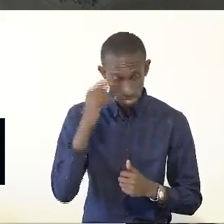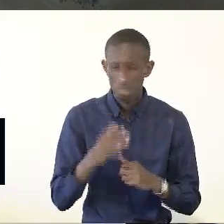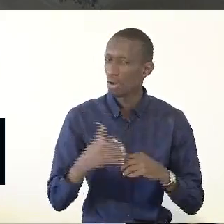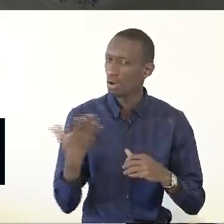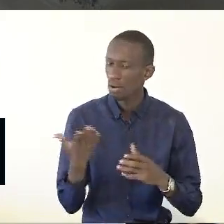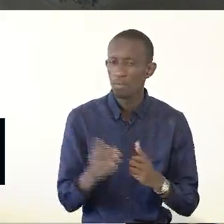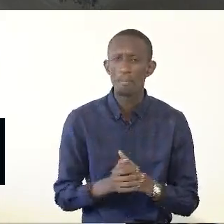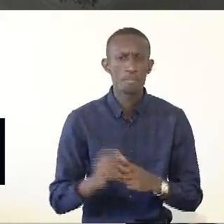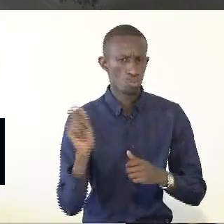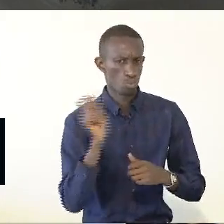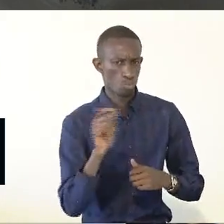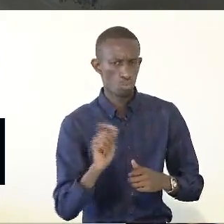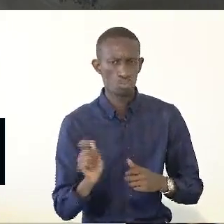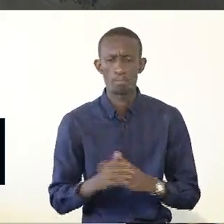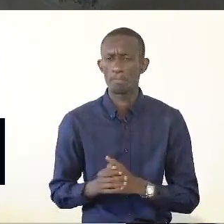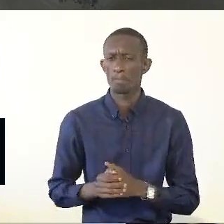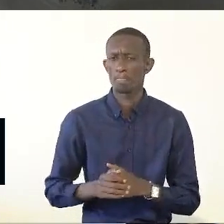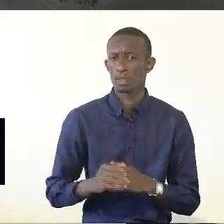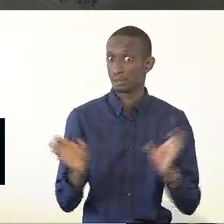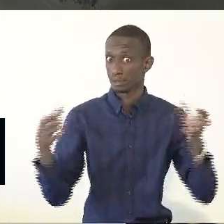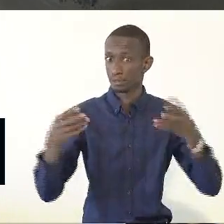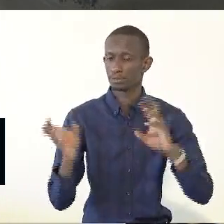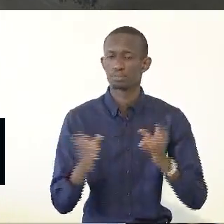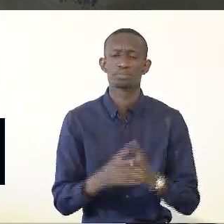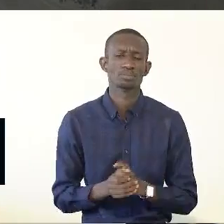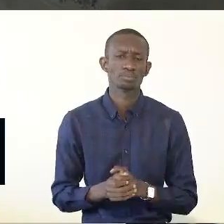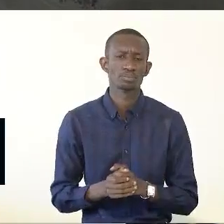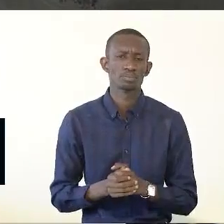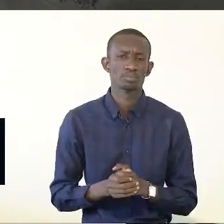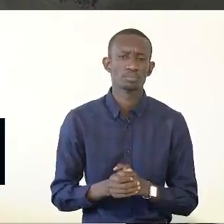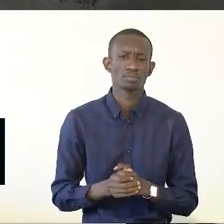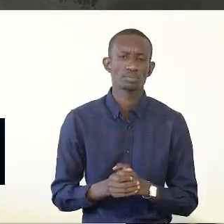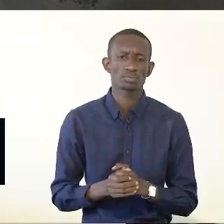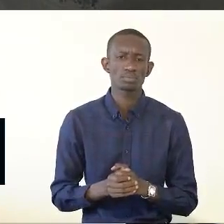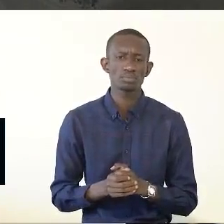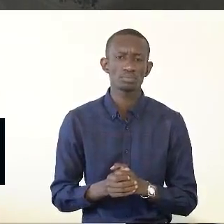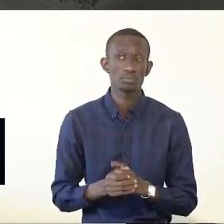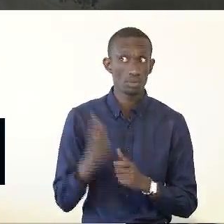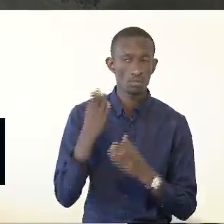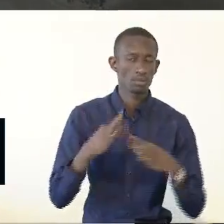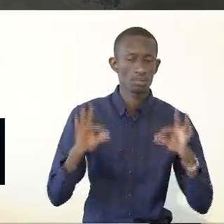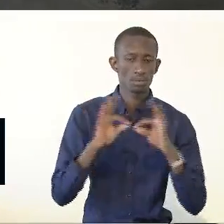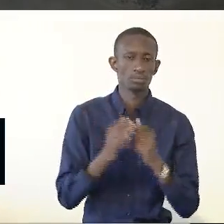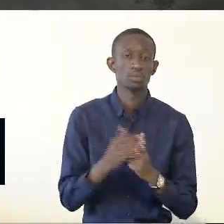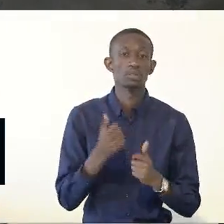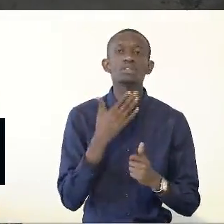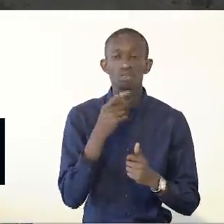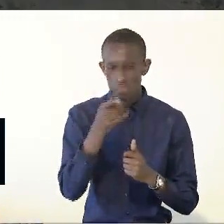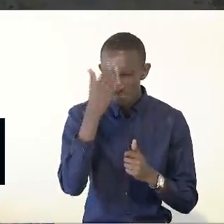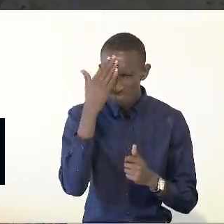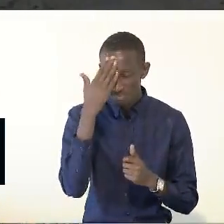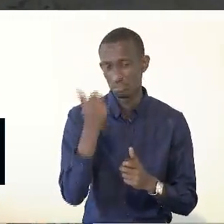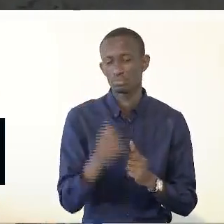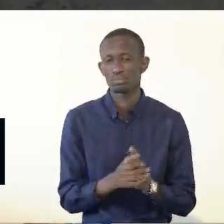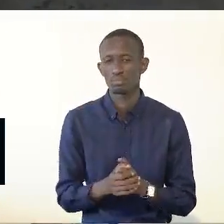of a quadratic functional equation. That's also very important. That's why I want you to be able to know it.